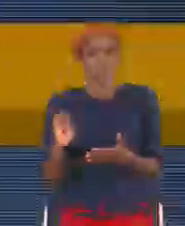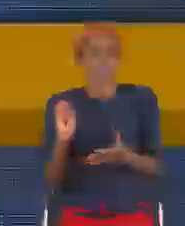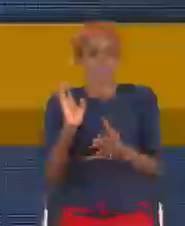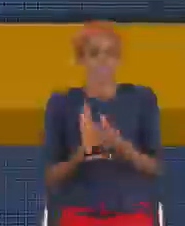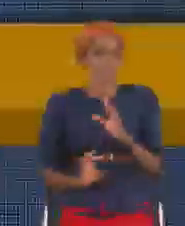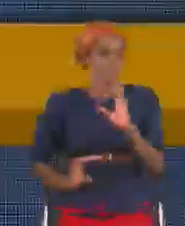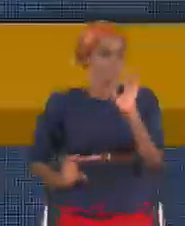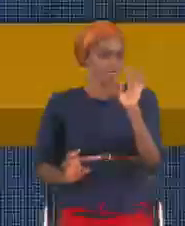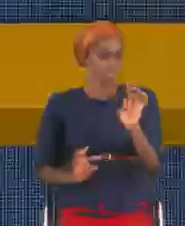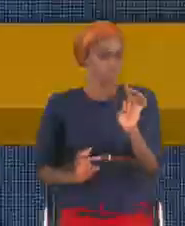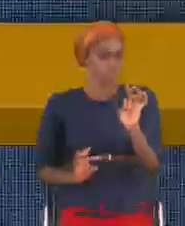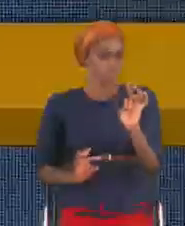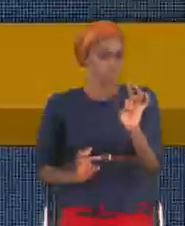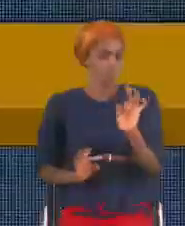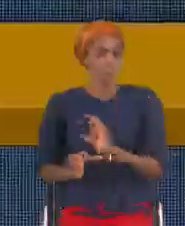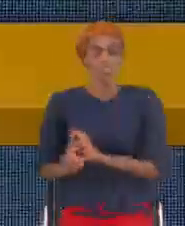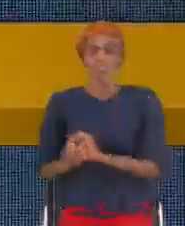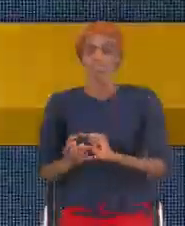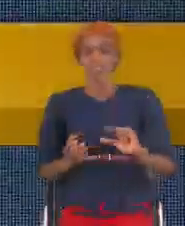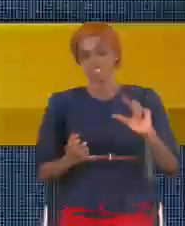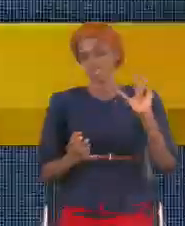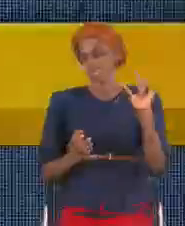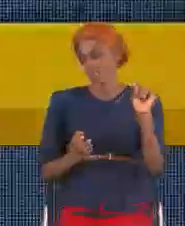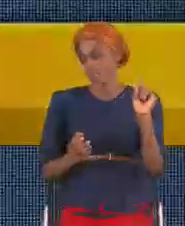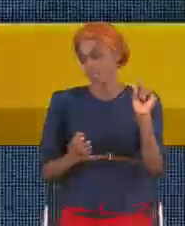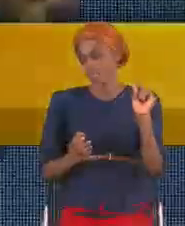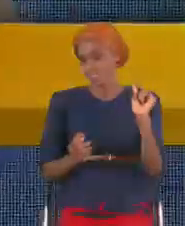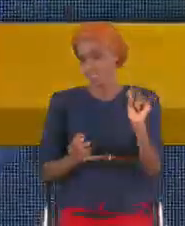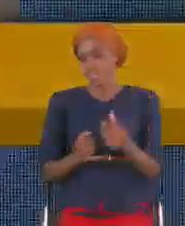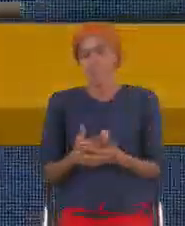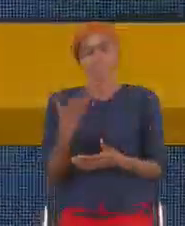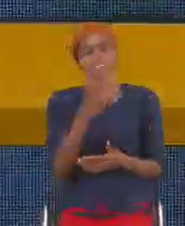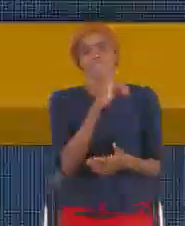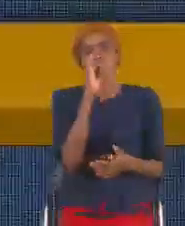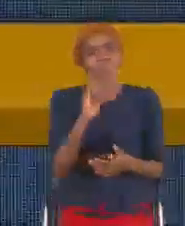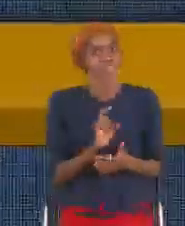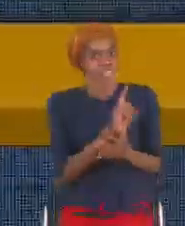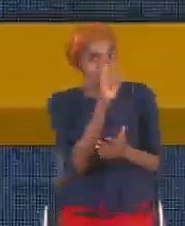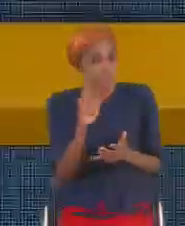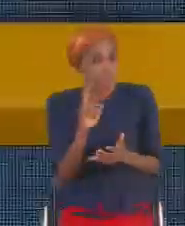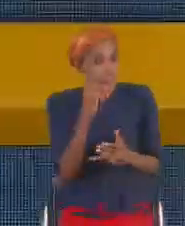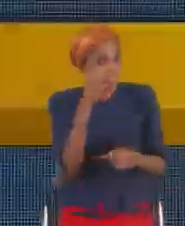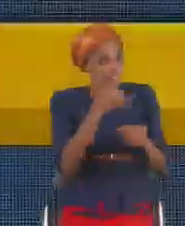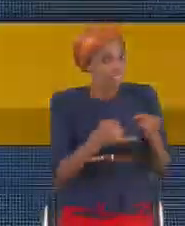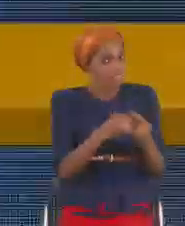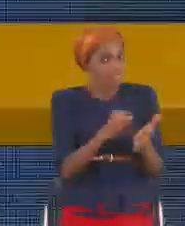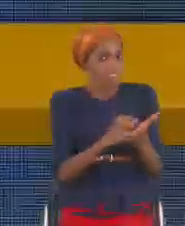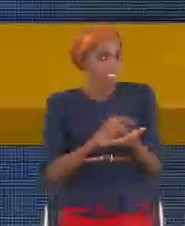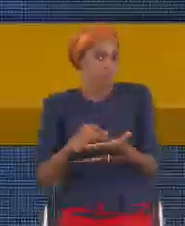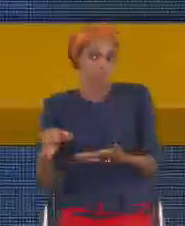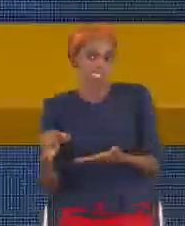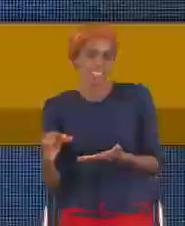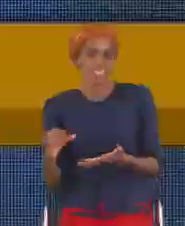Luke chapter 7, verse 20. There's a question at the end of that verse